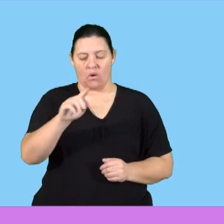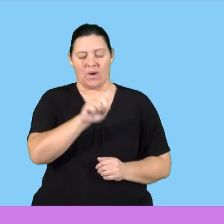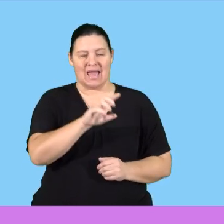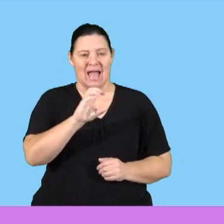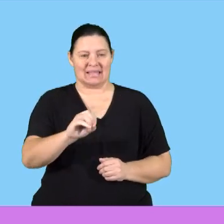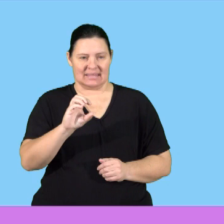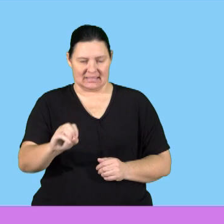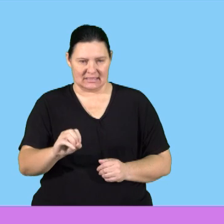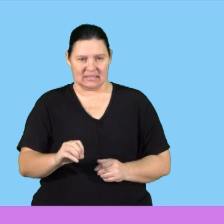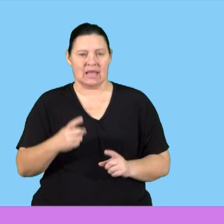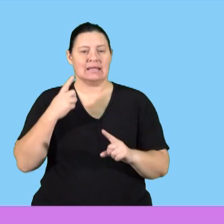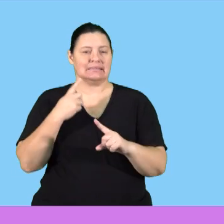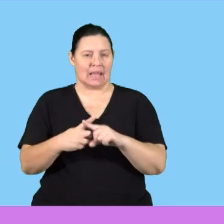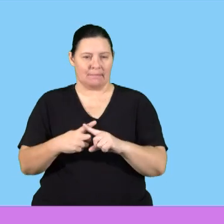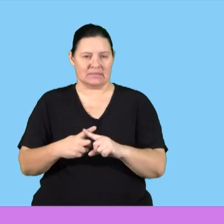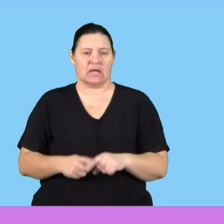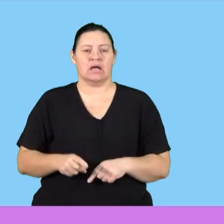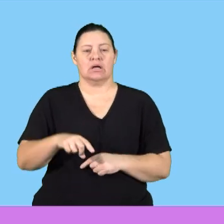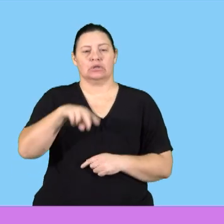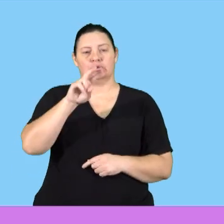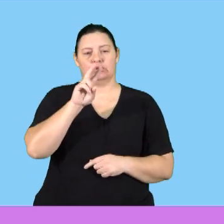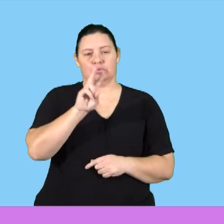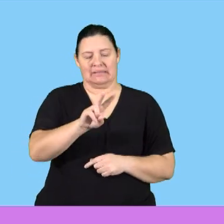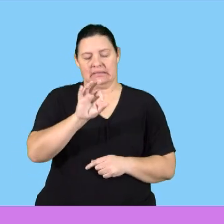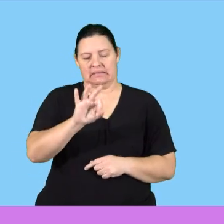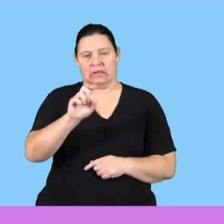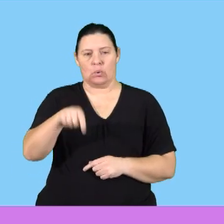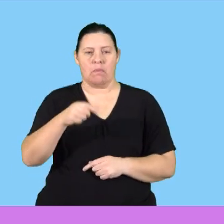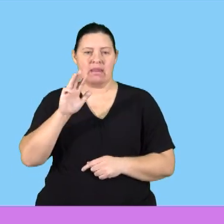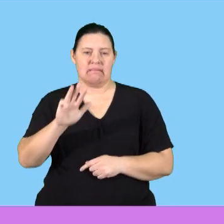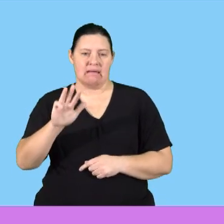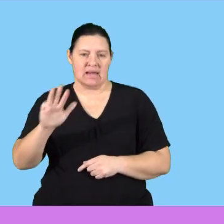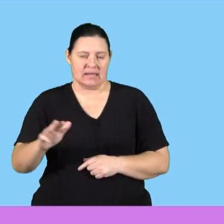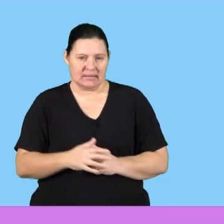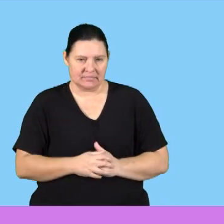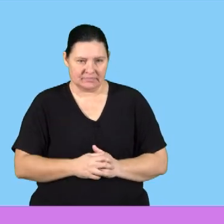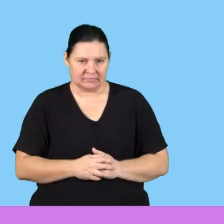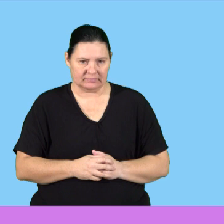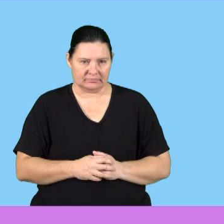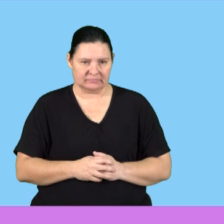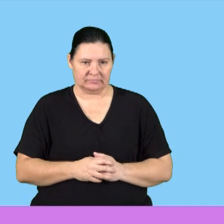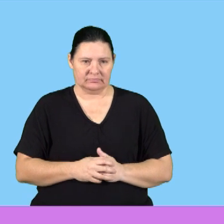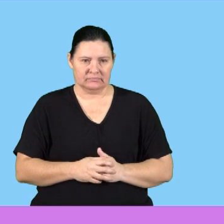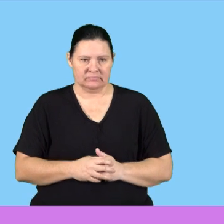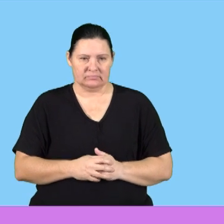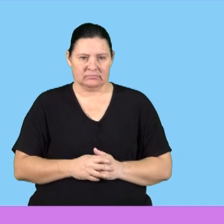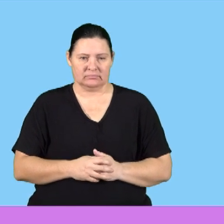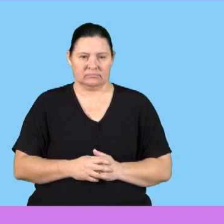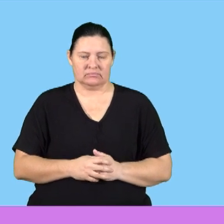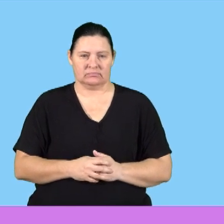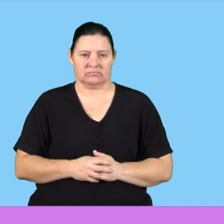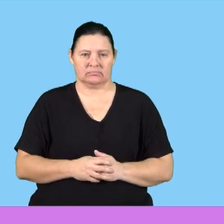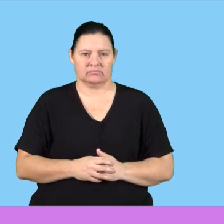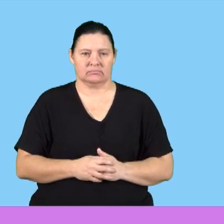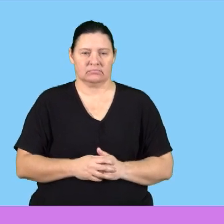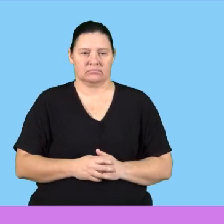over 100. And then this should be multiplied by the cost rate, which is 23 rand